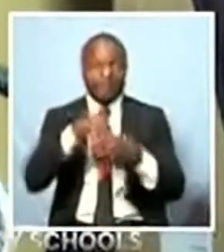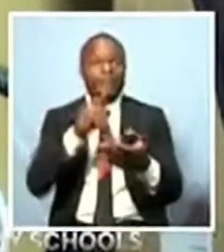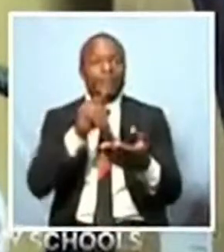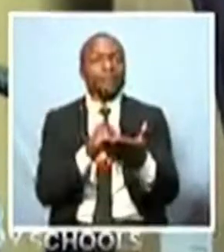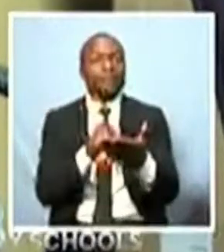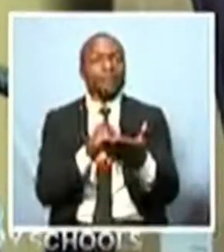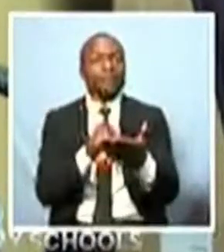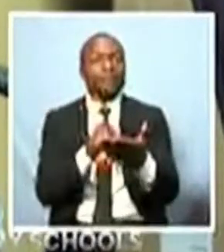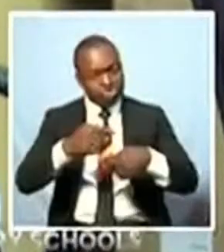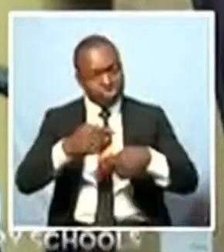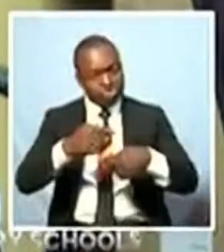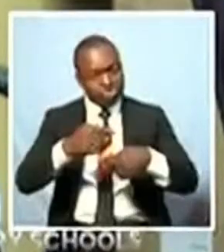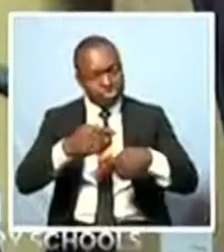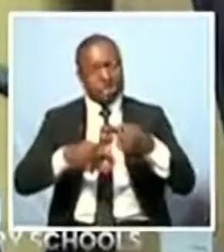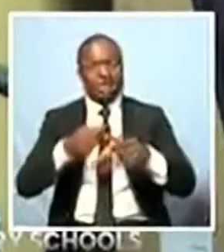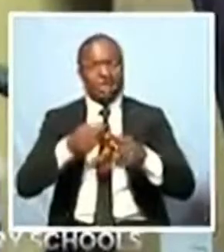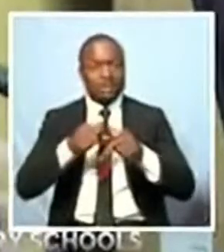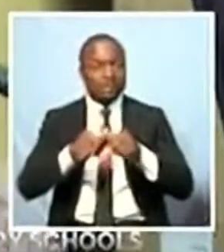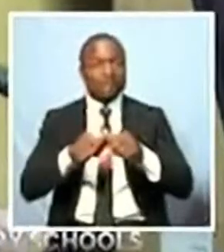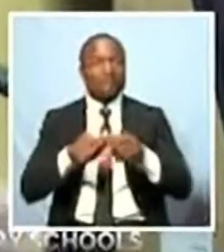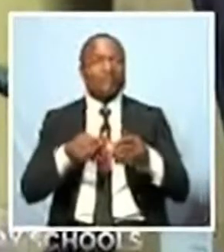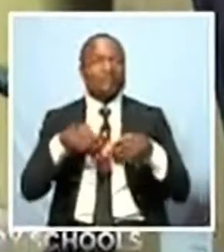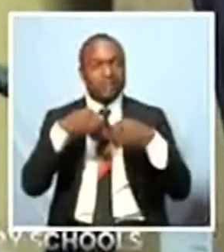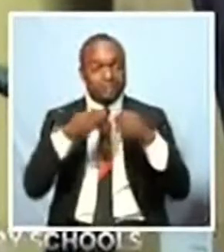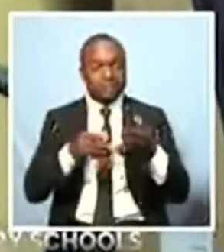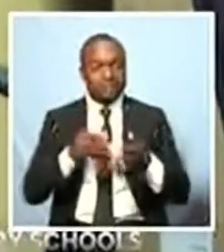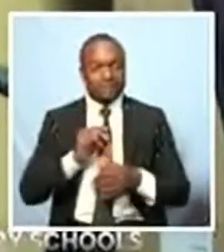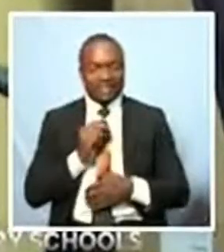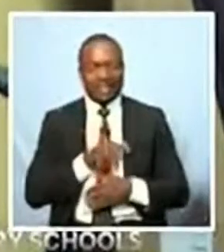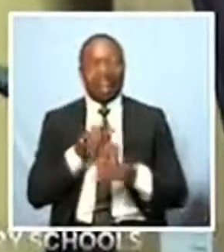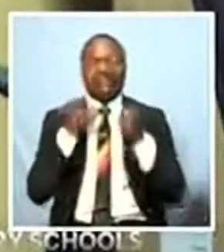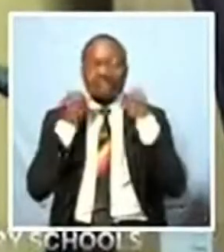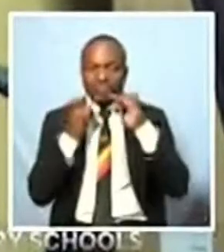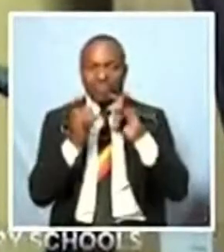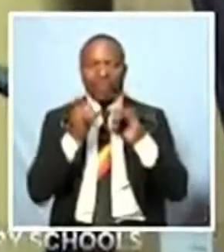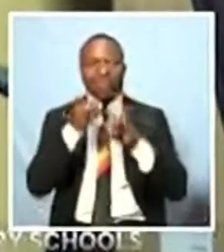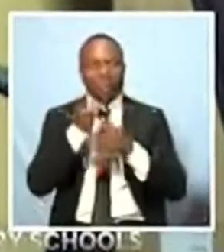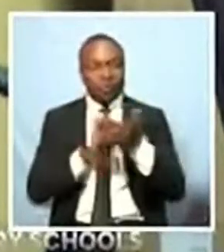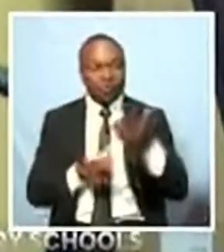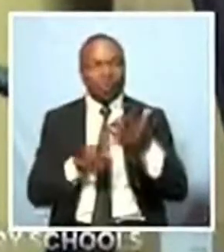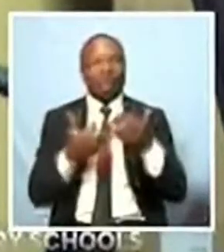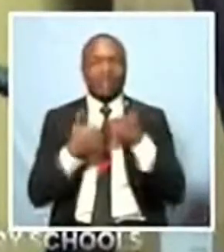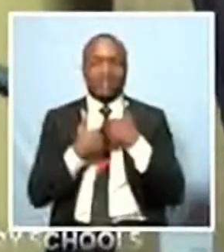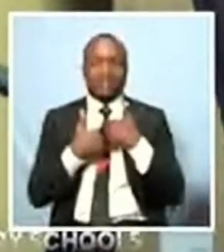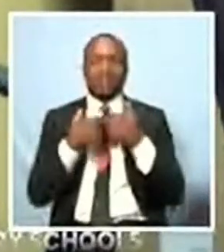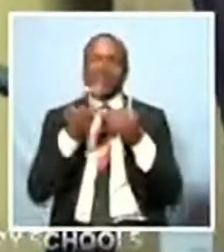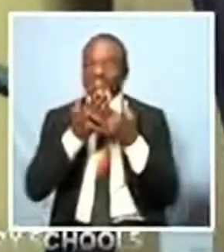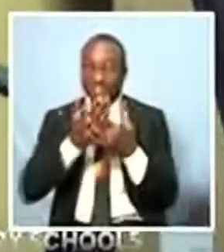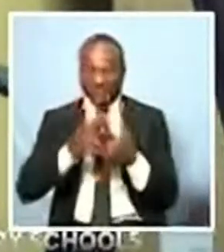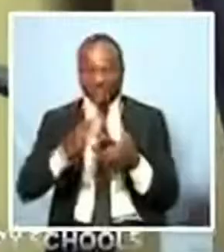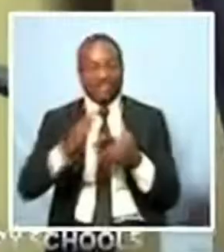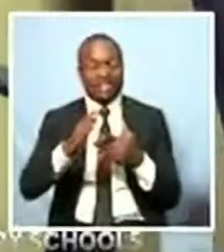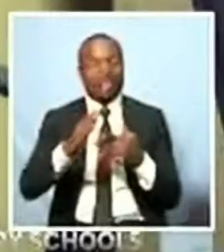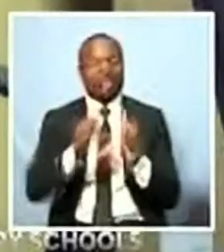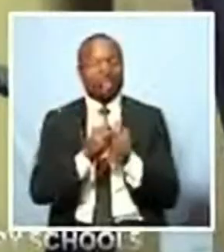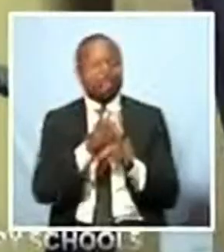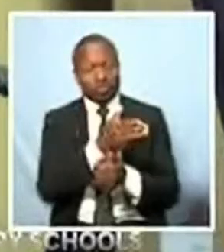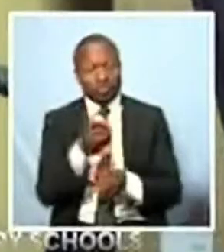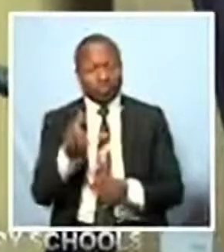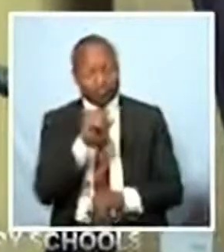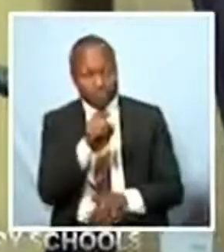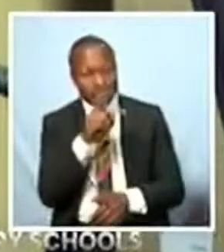still open. They are still giving us the feedback. But what they've given us is enough for us to share, so that you literally